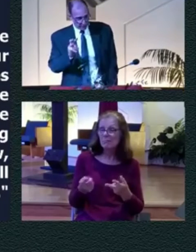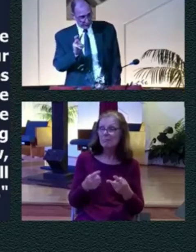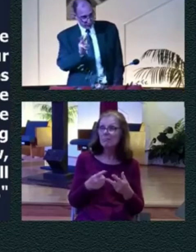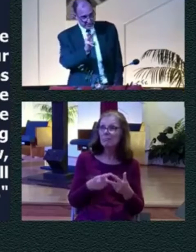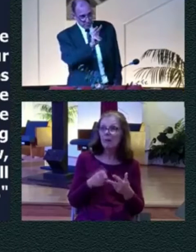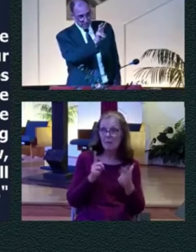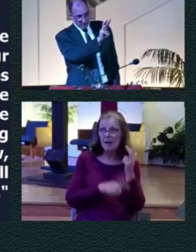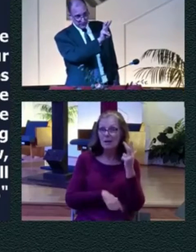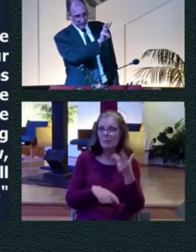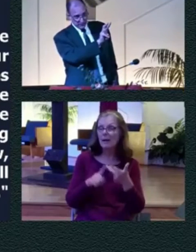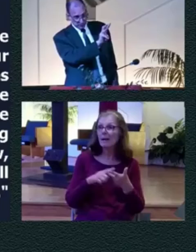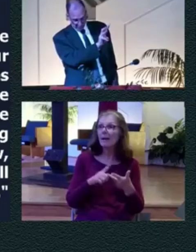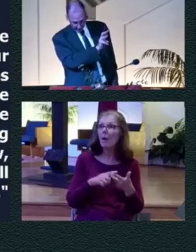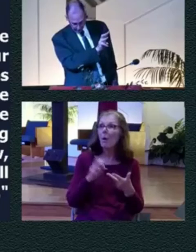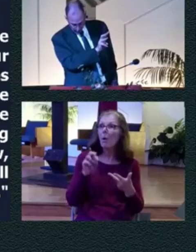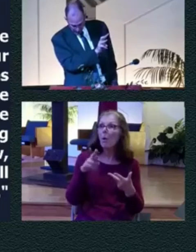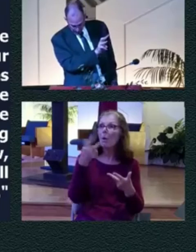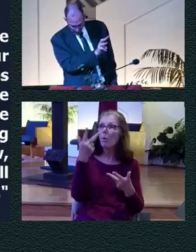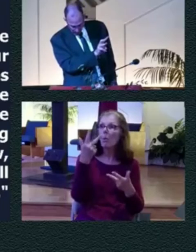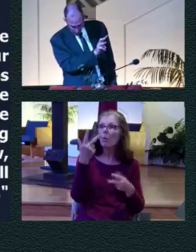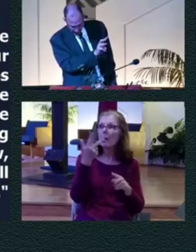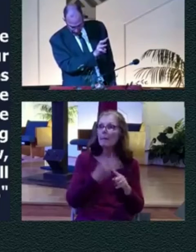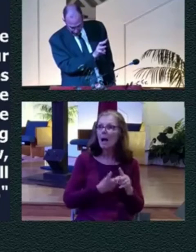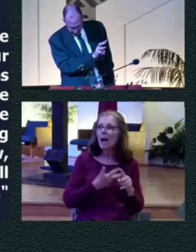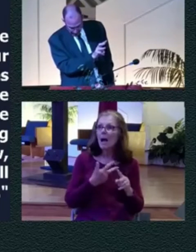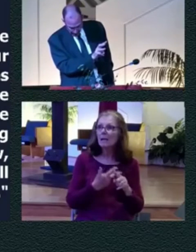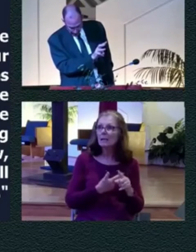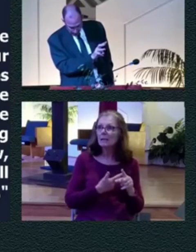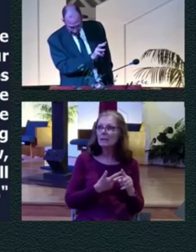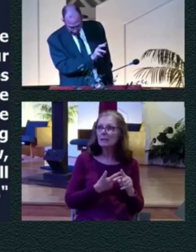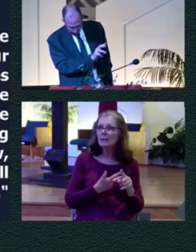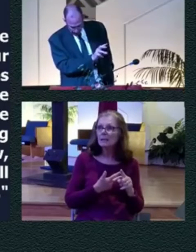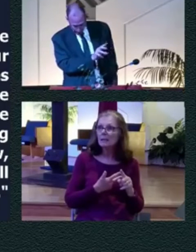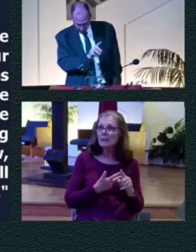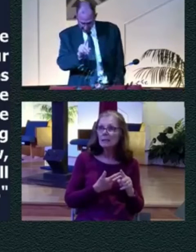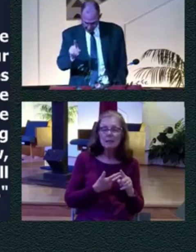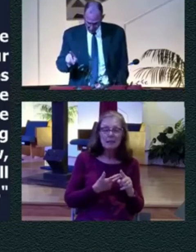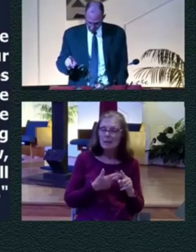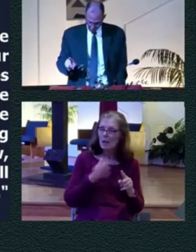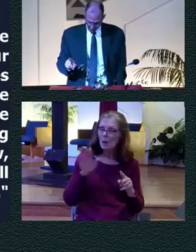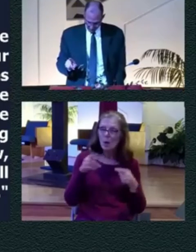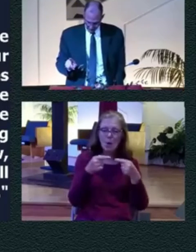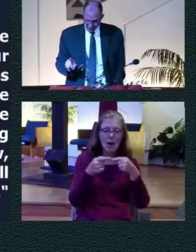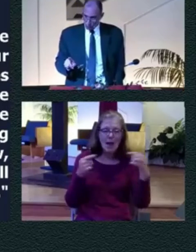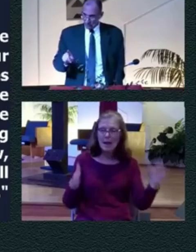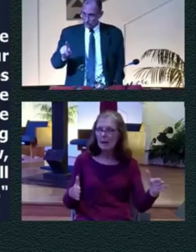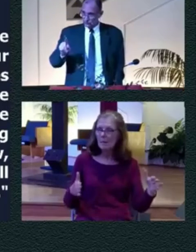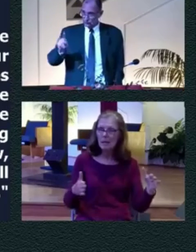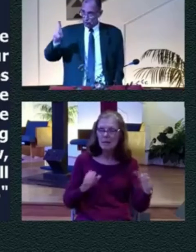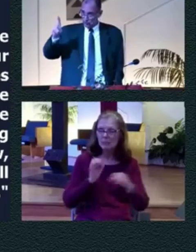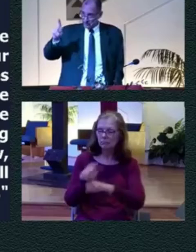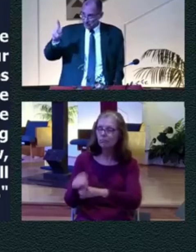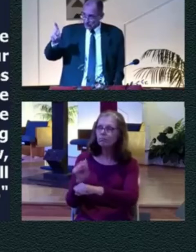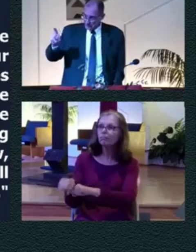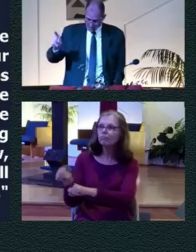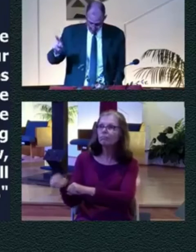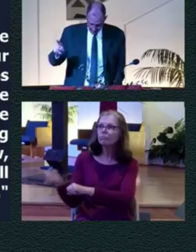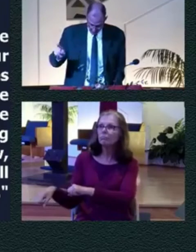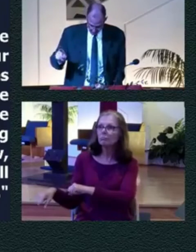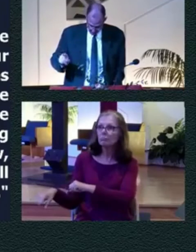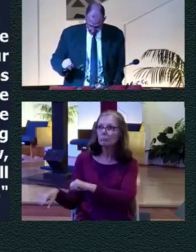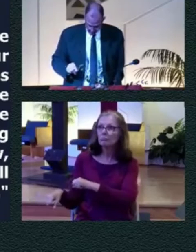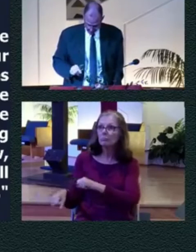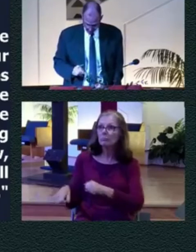or 3 months to be swept away before your foes while the sword of your